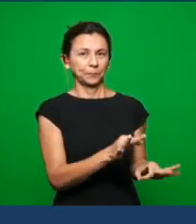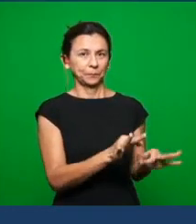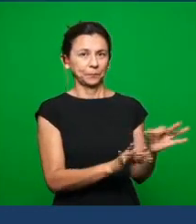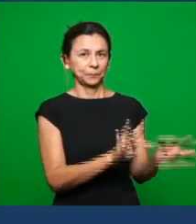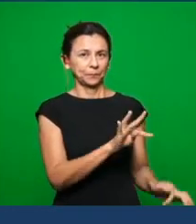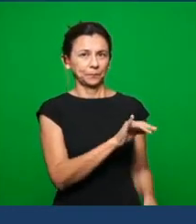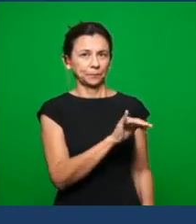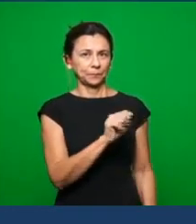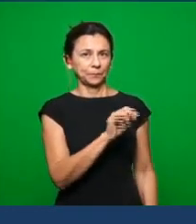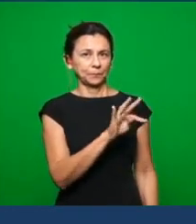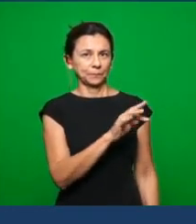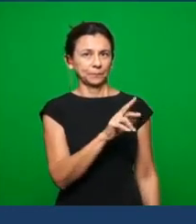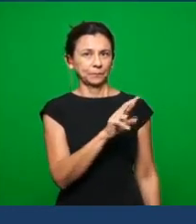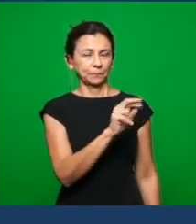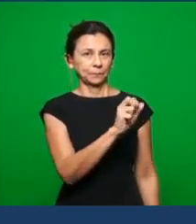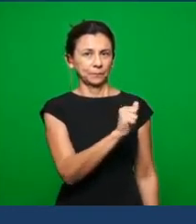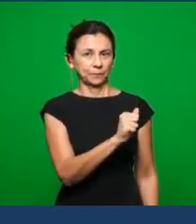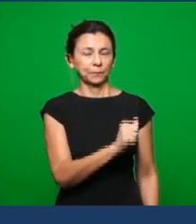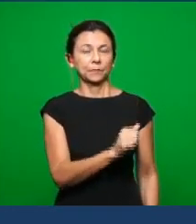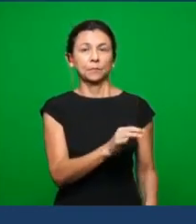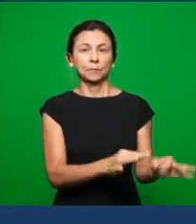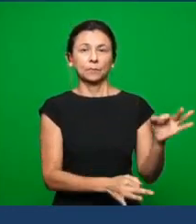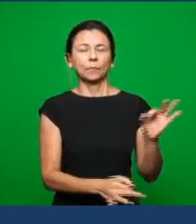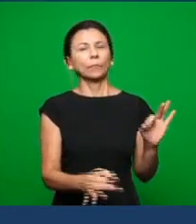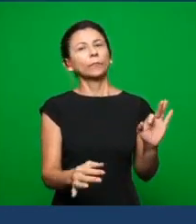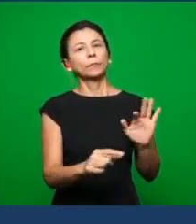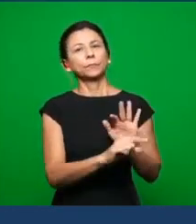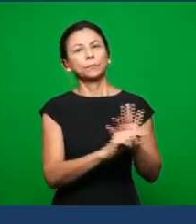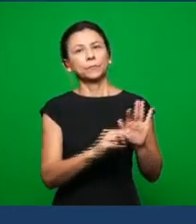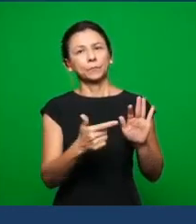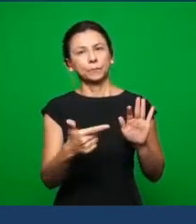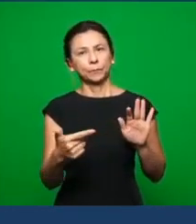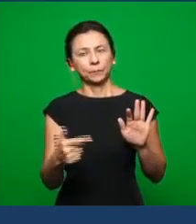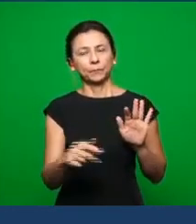clearly here on verse 22 and verse